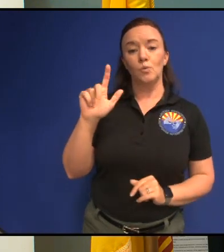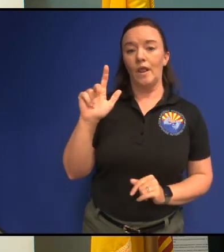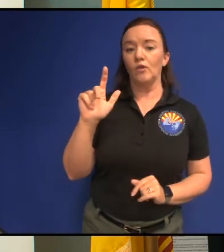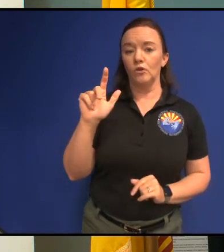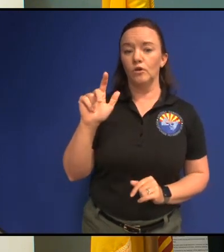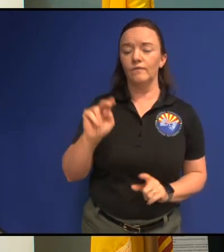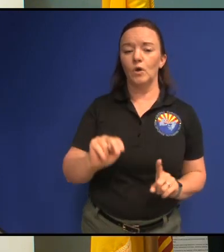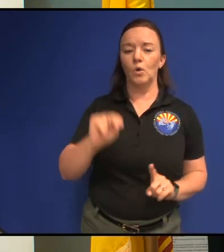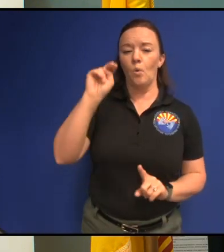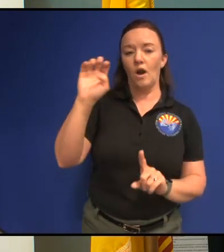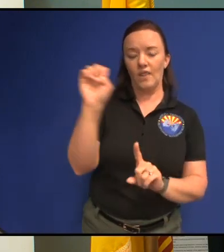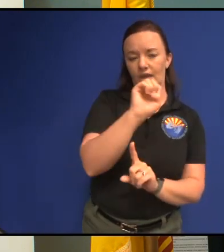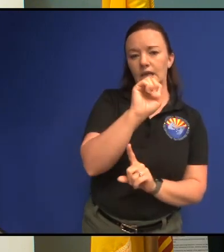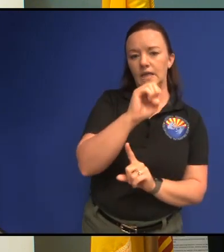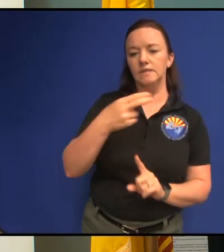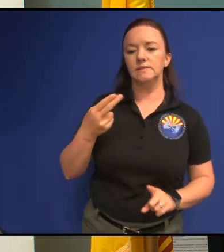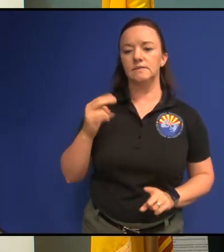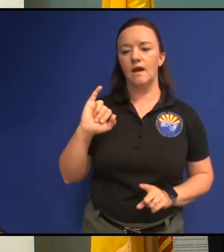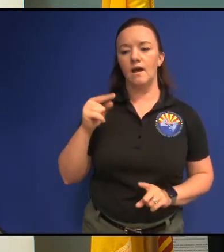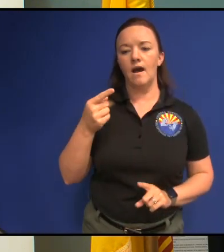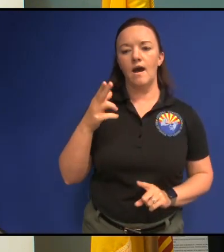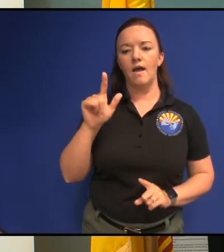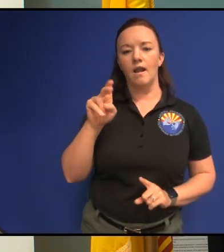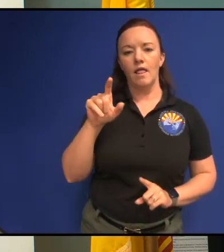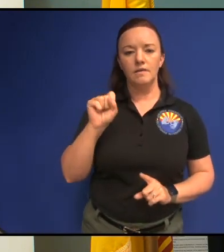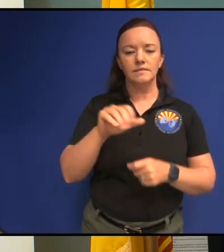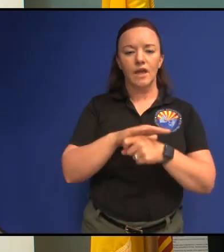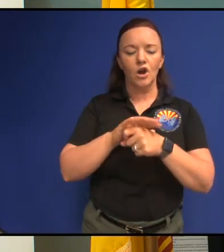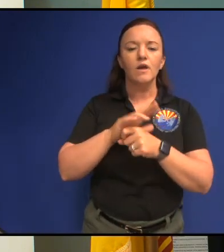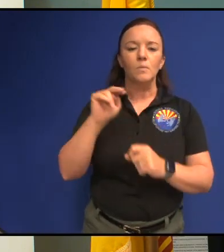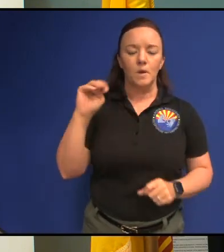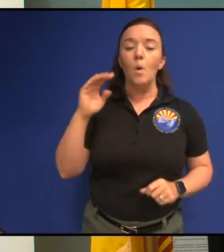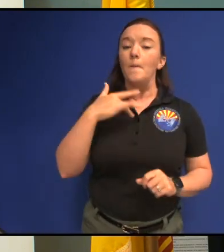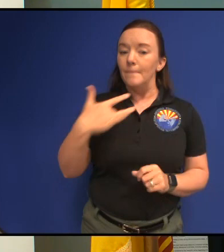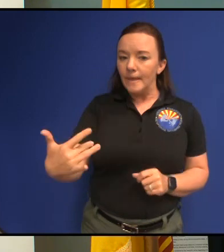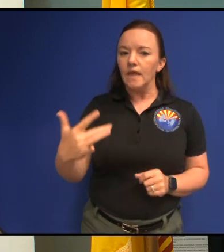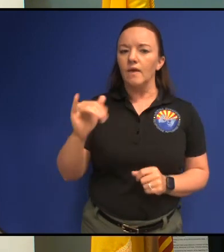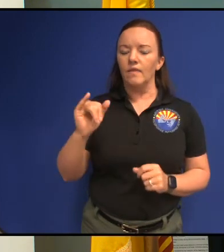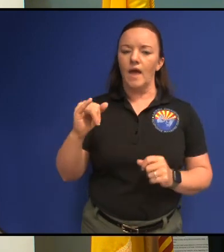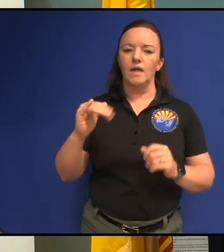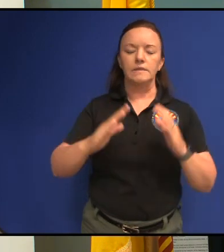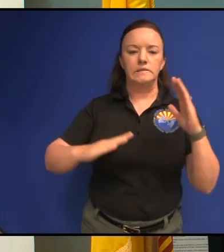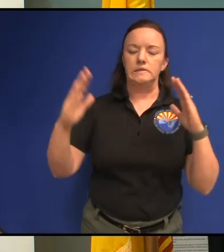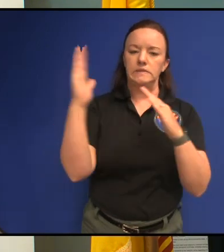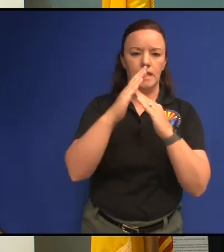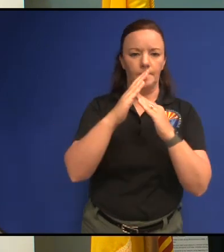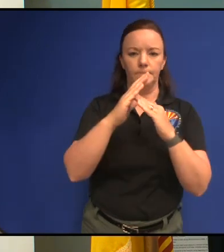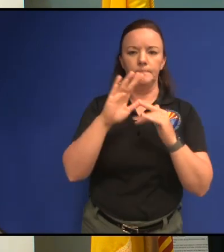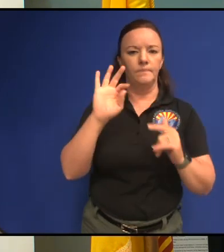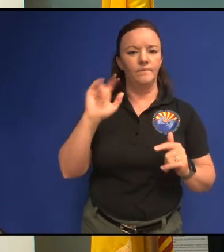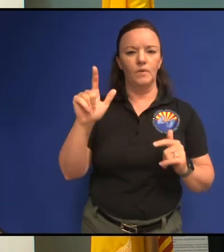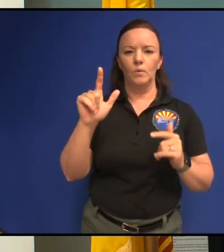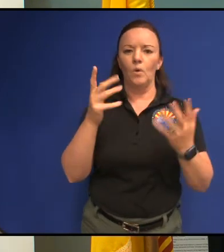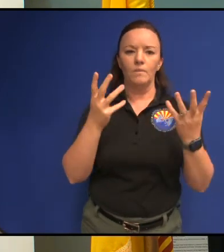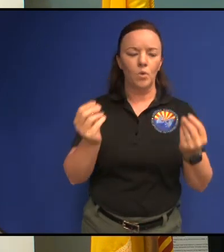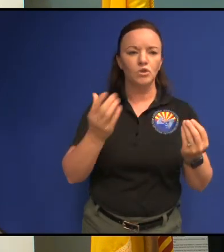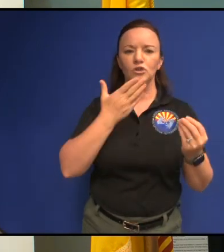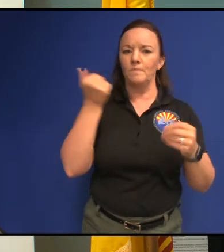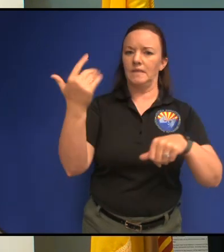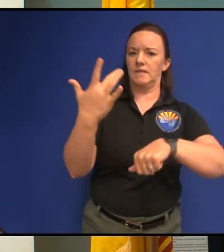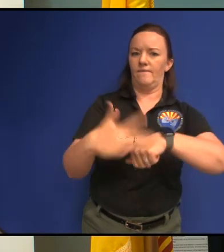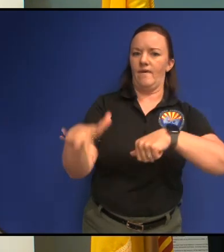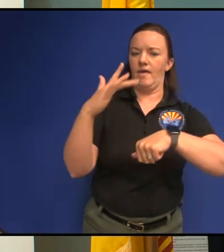northeast highlands area of New Mexico is when we typically see the highest fuel moistures, the best